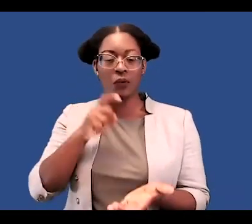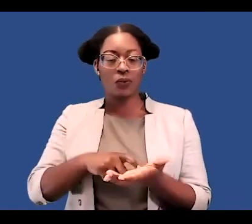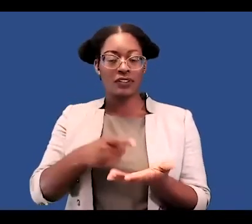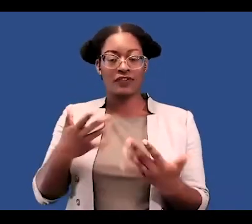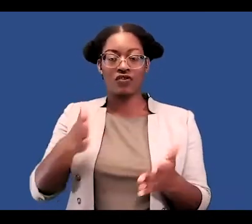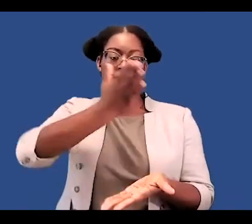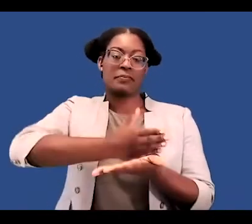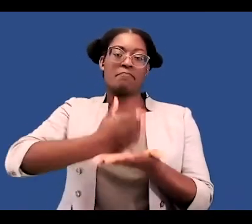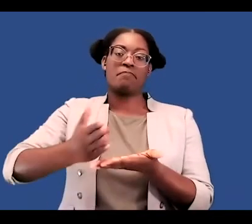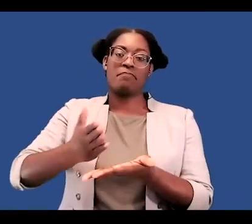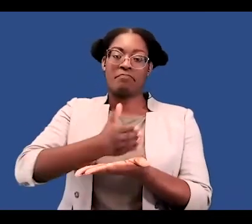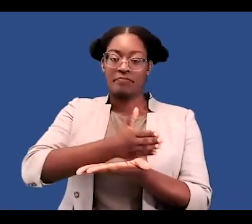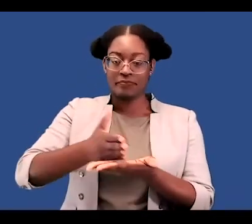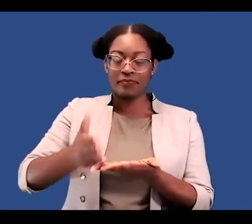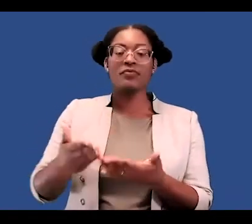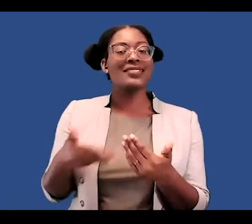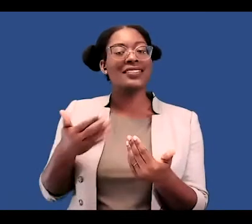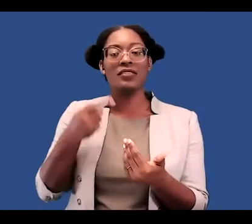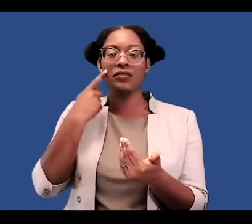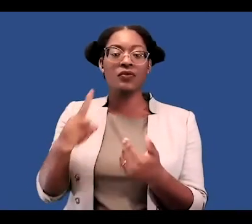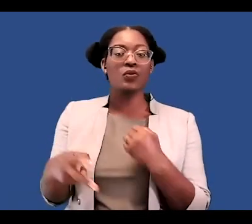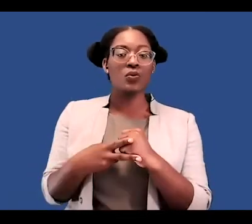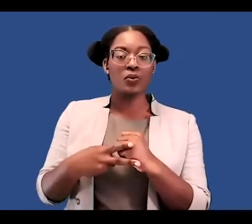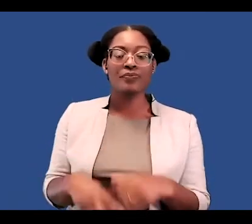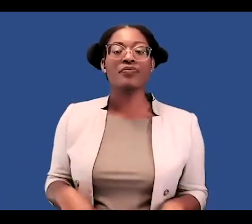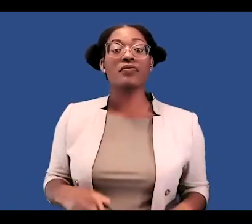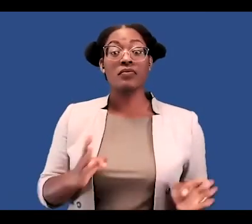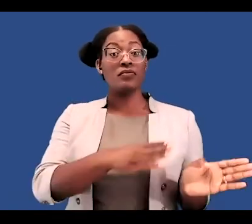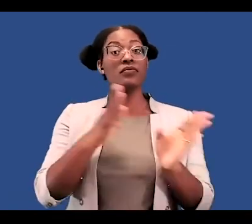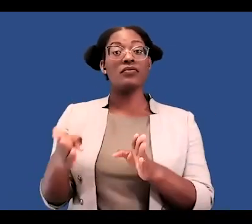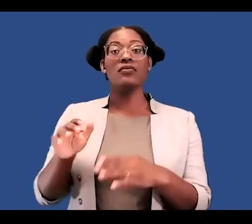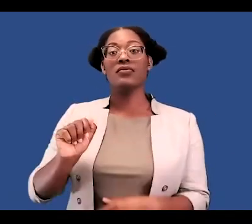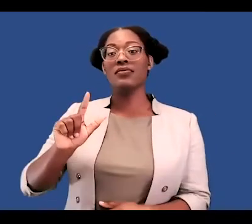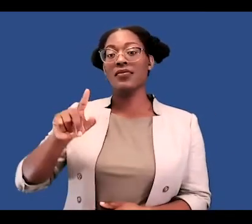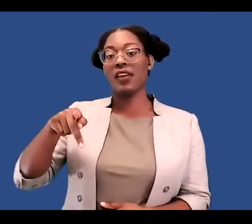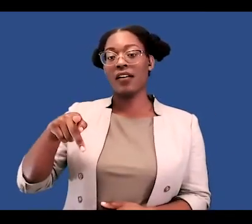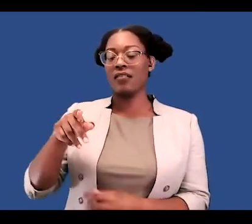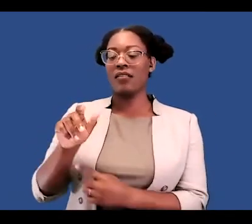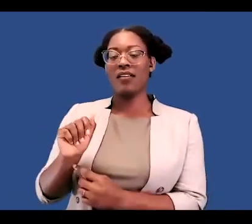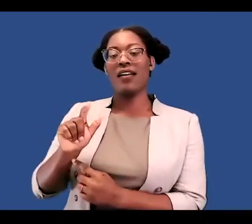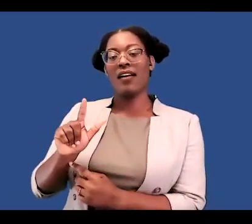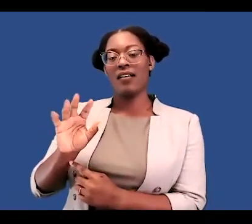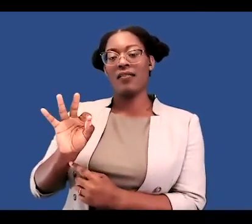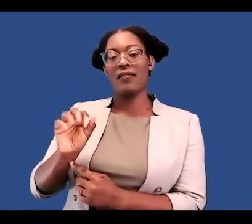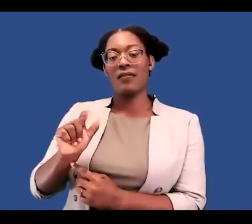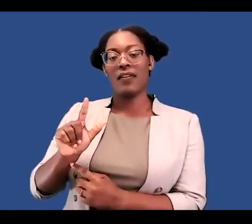and easy to store. There's alfalfa, which I've typically only purchased